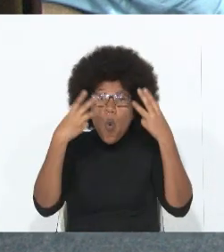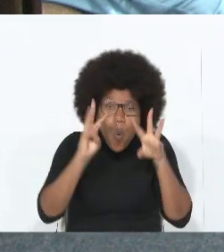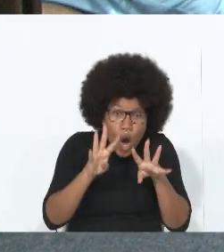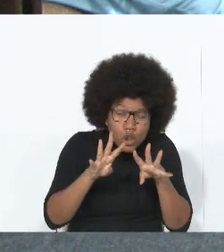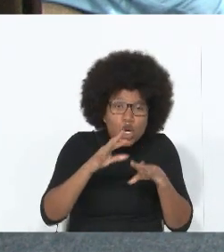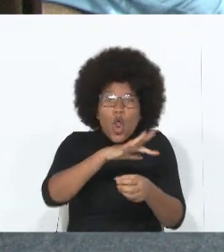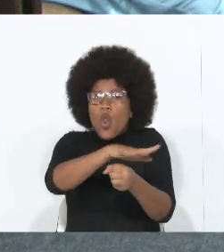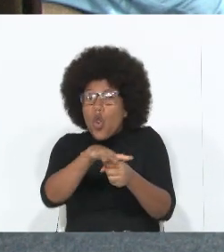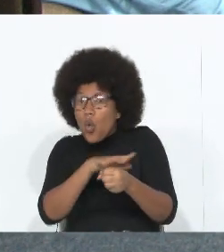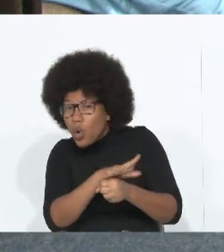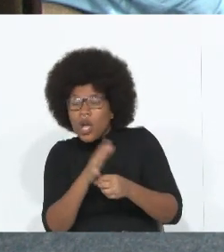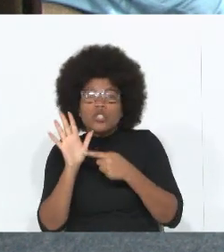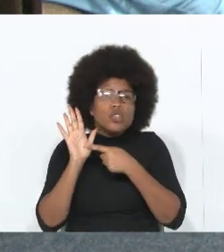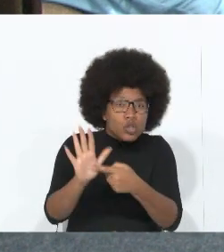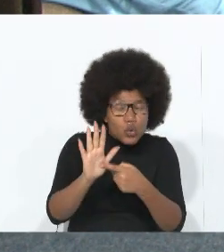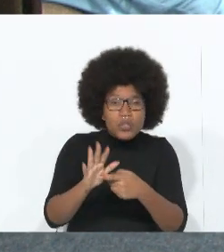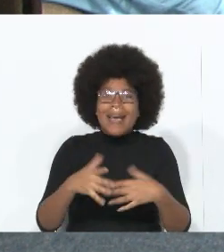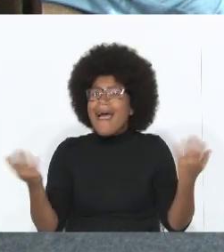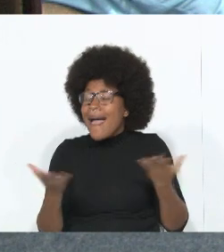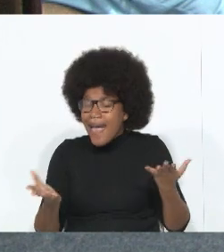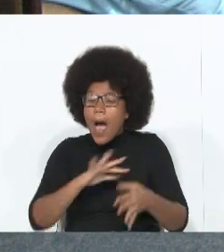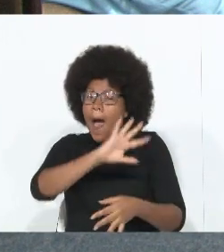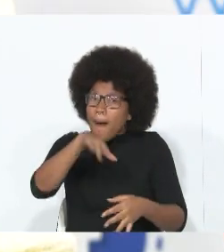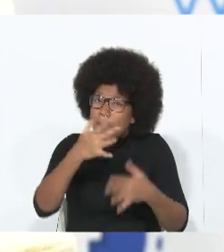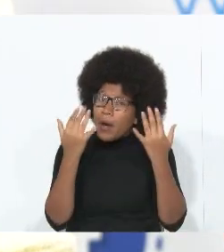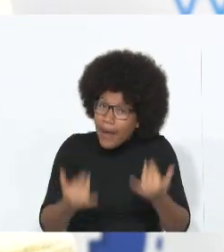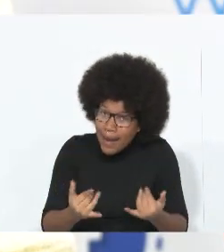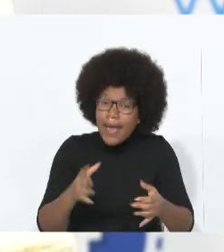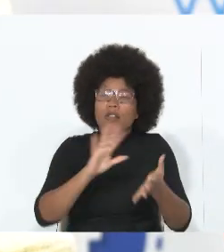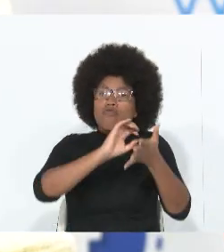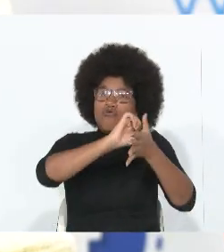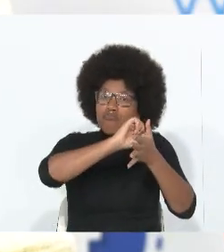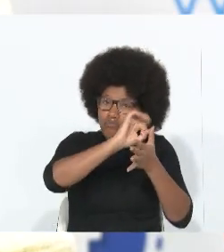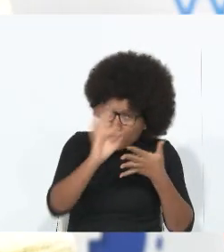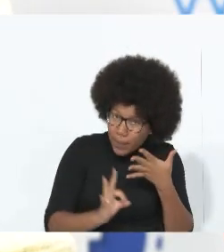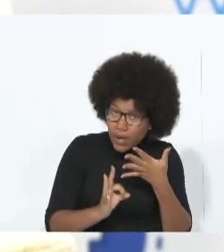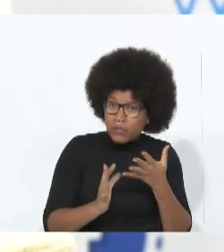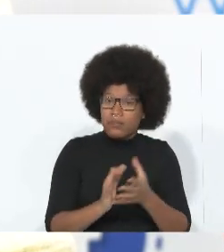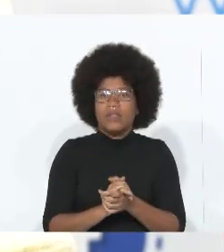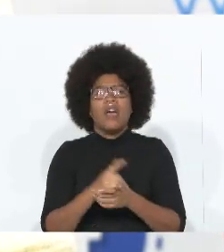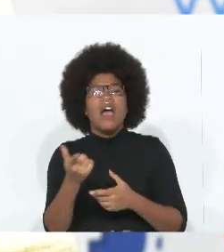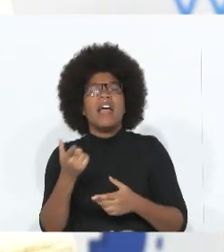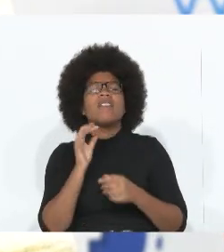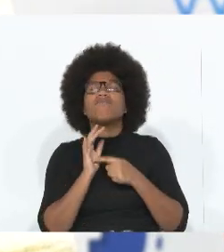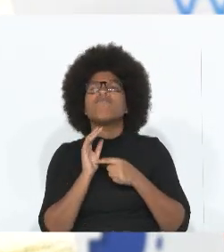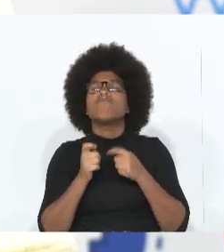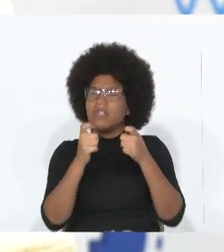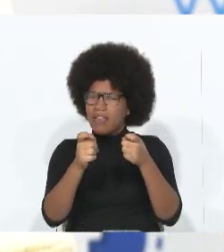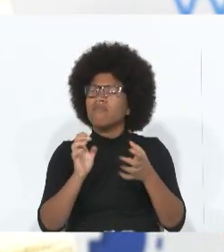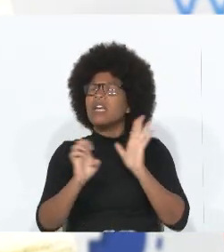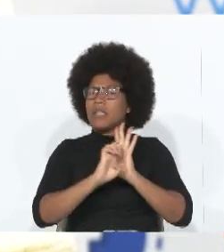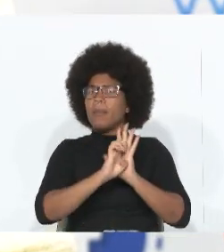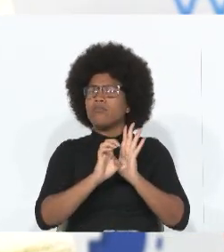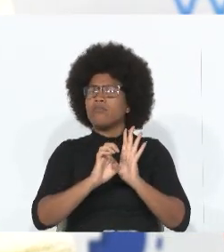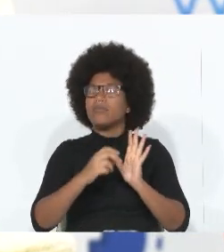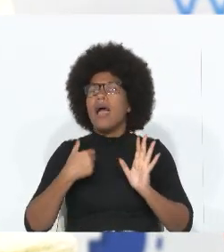a wonderful opportunity, and I want to thank you all for showcasing this tonight. I'm so excited. I wish you guys all the best.